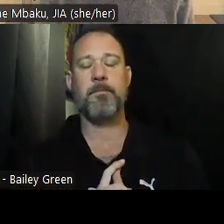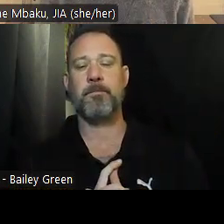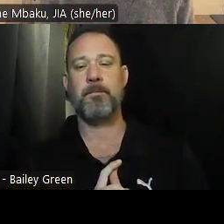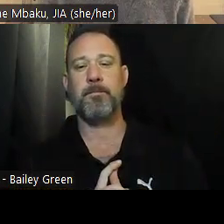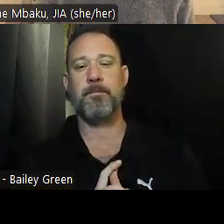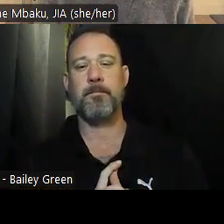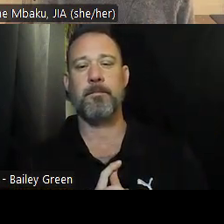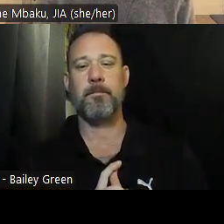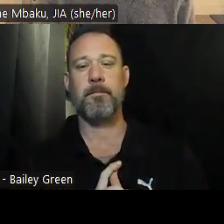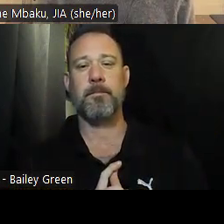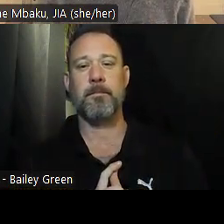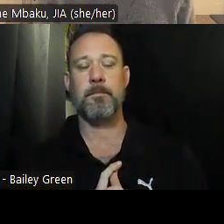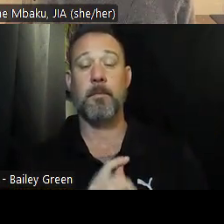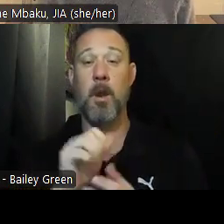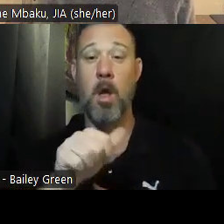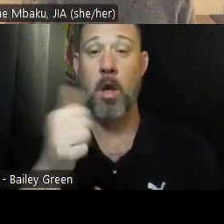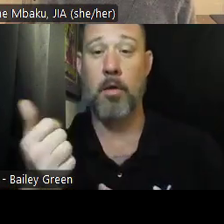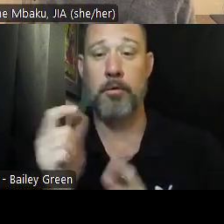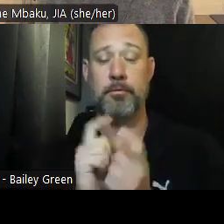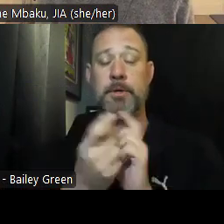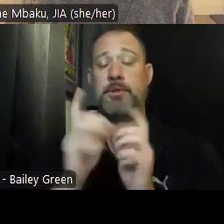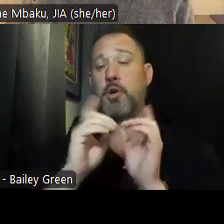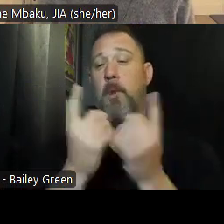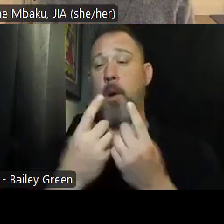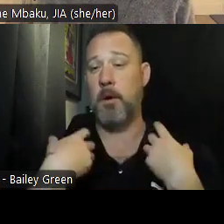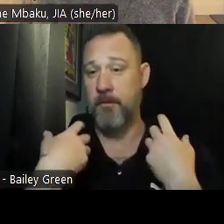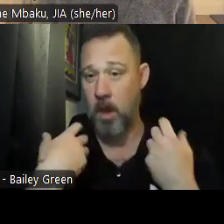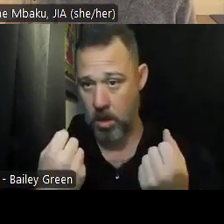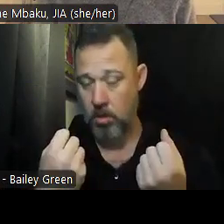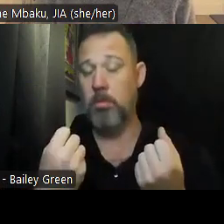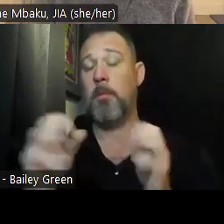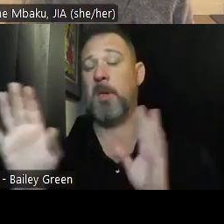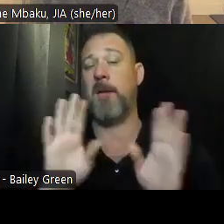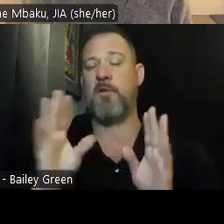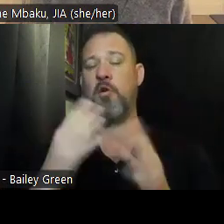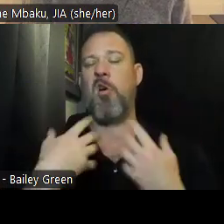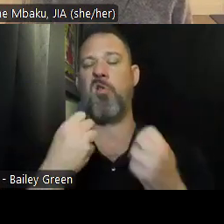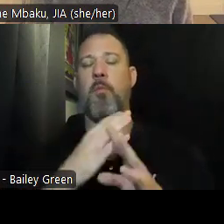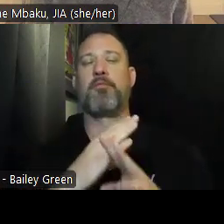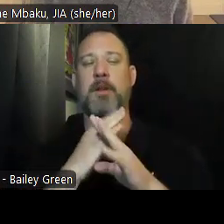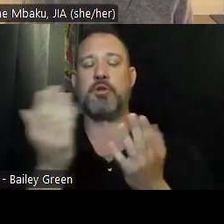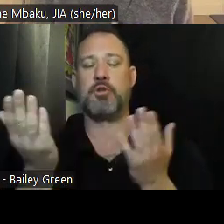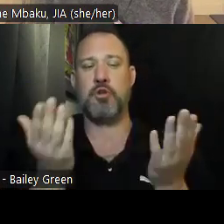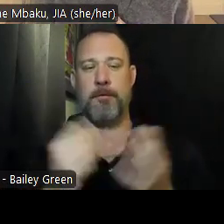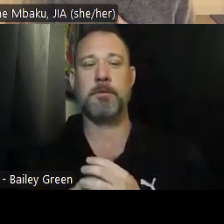Another change is that the Department of Public Health is taking on behavioral health prevention services.